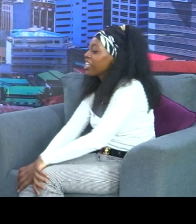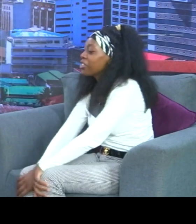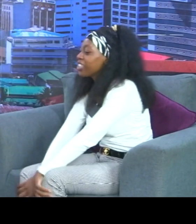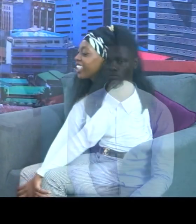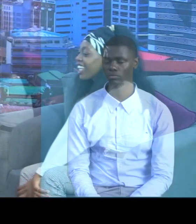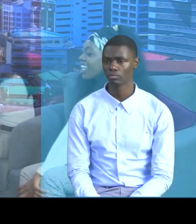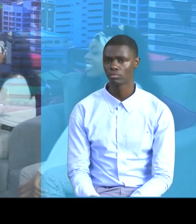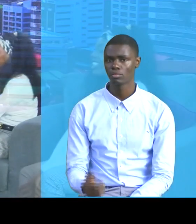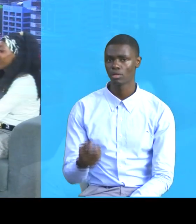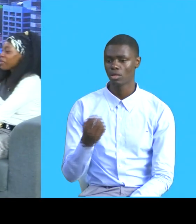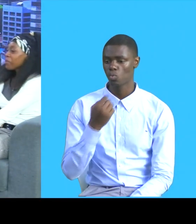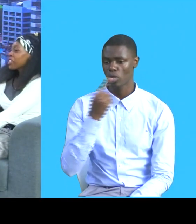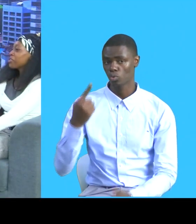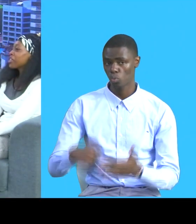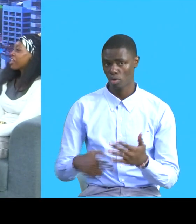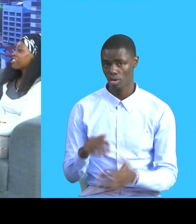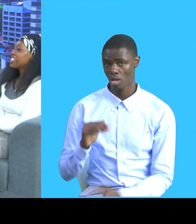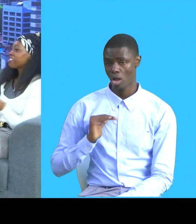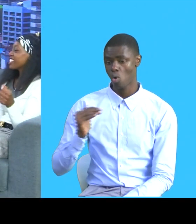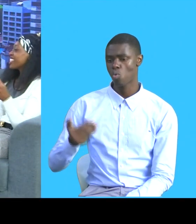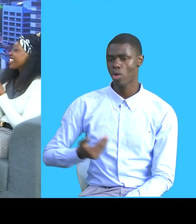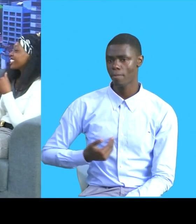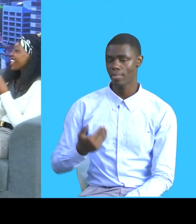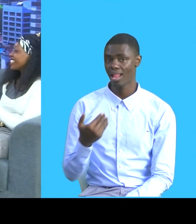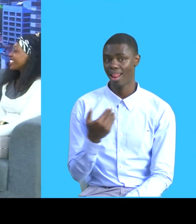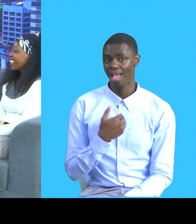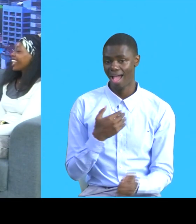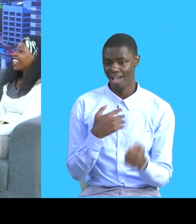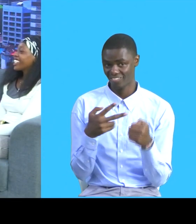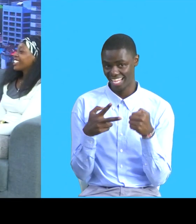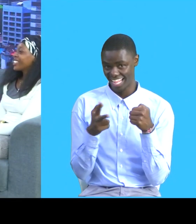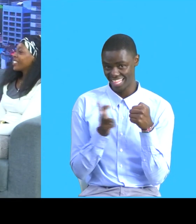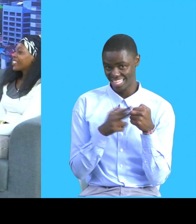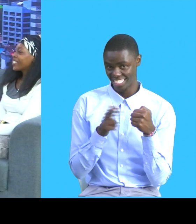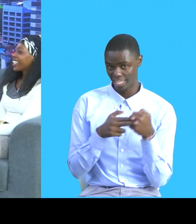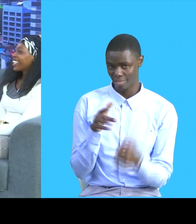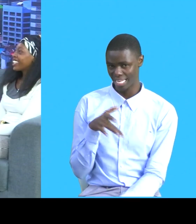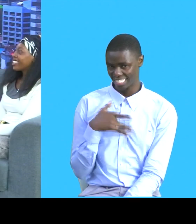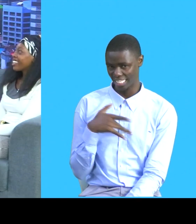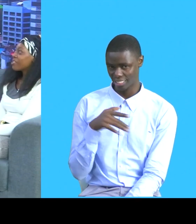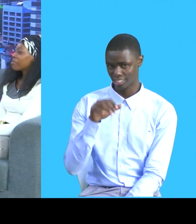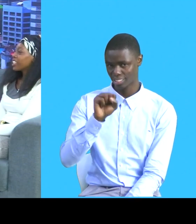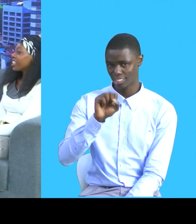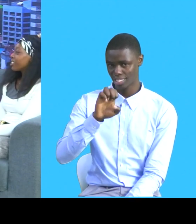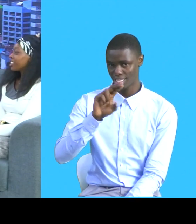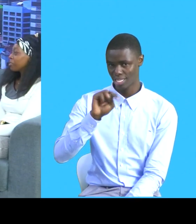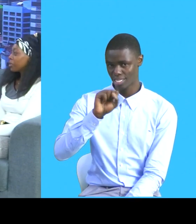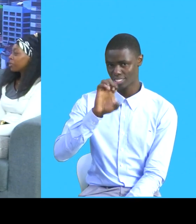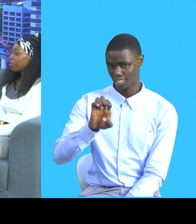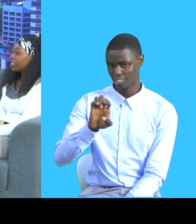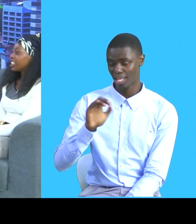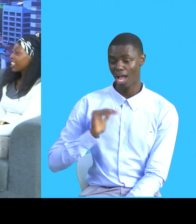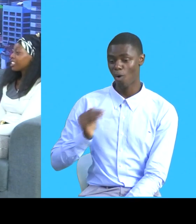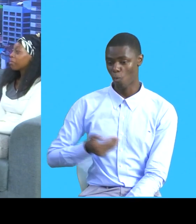We are told that women do have the seventh sense. So, and a woman is able